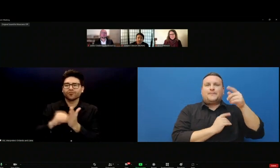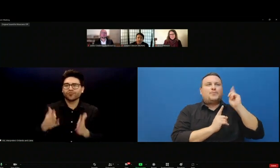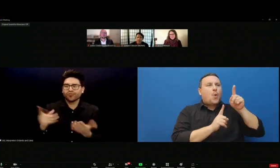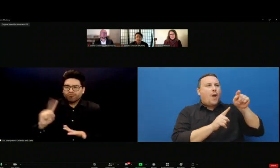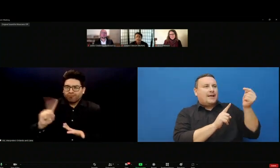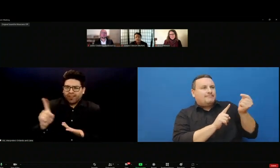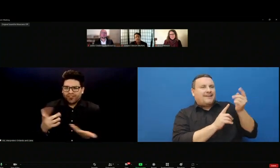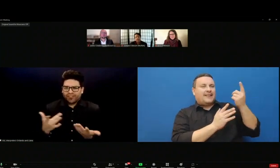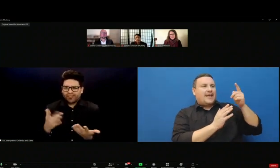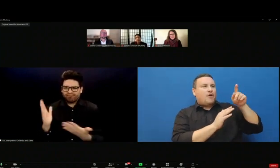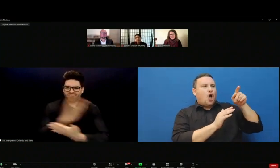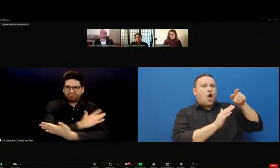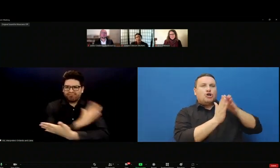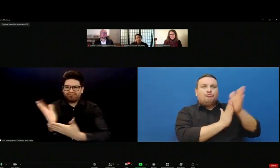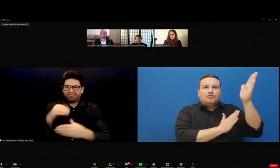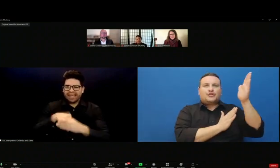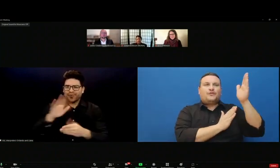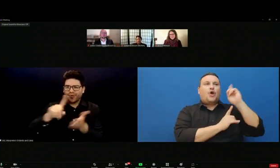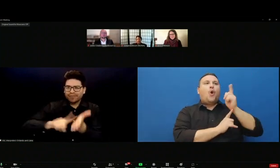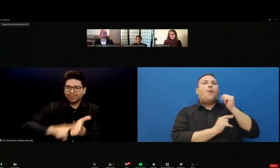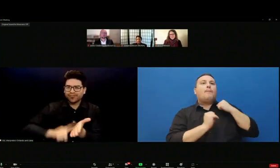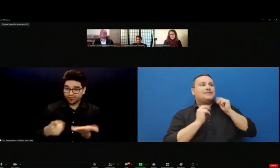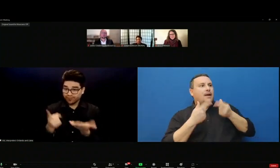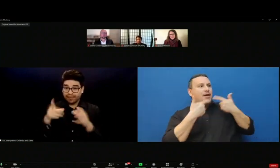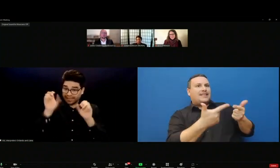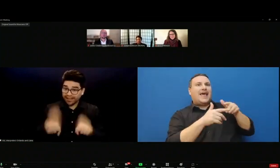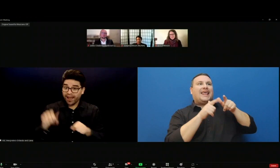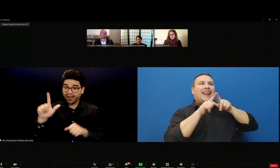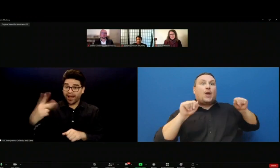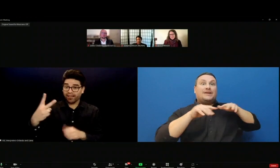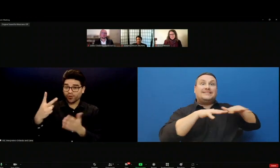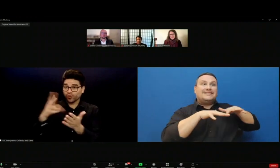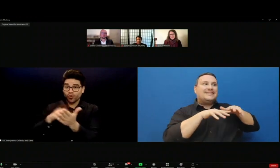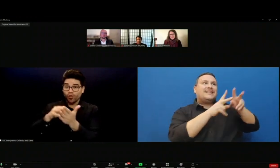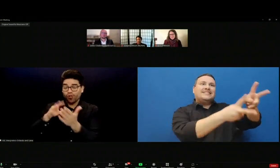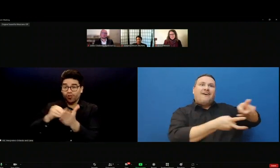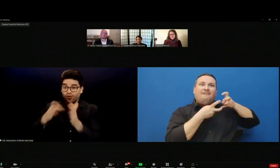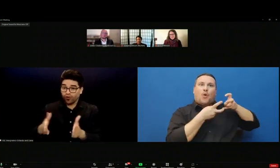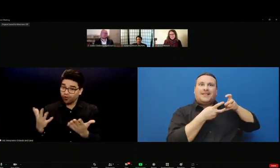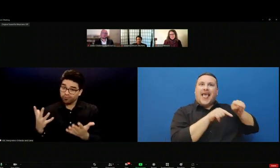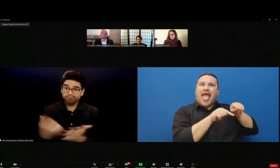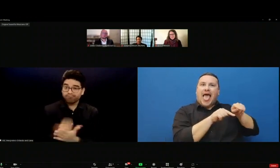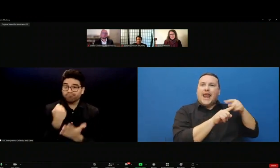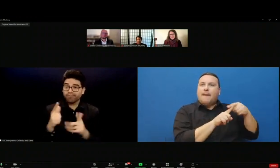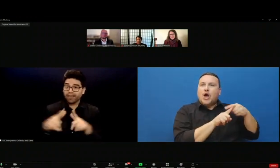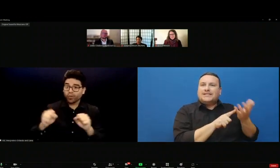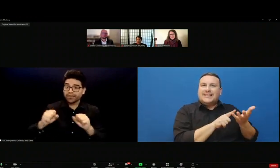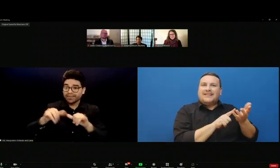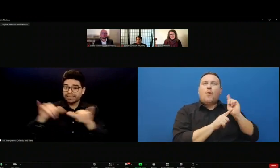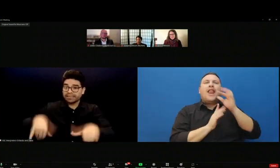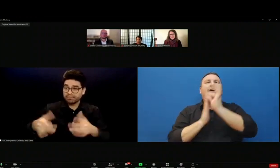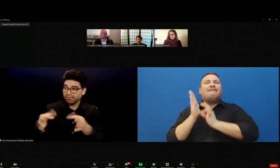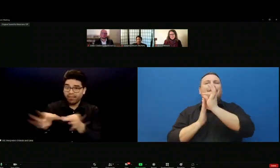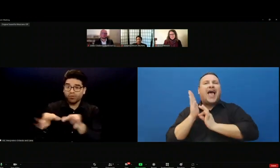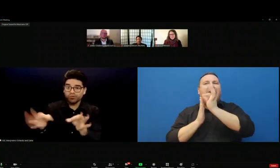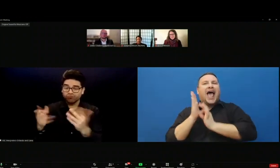are not able to take advantage of a linguistic system, or when they might be able to, and what the factors are that are